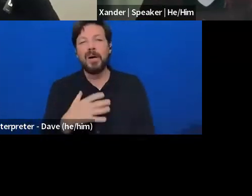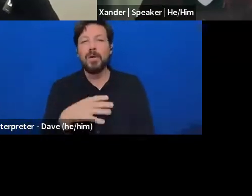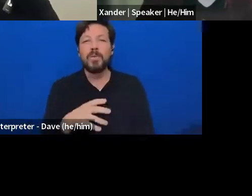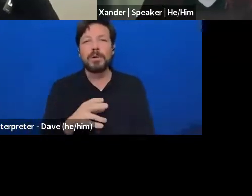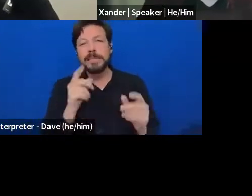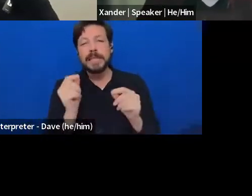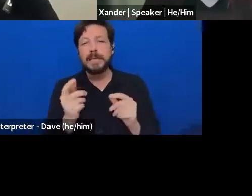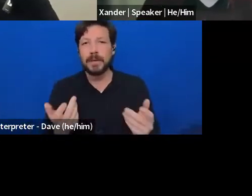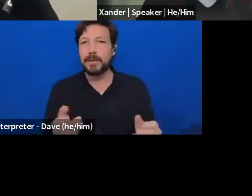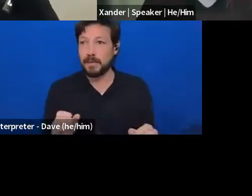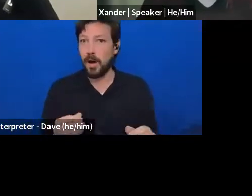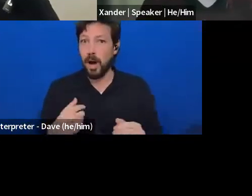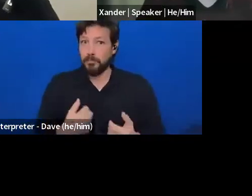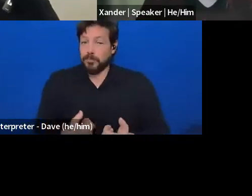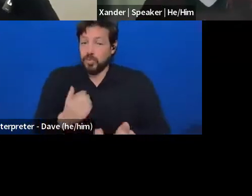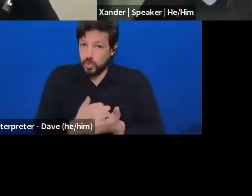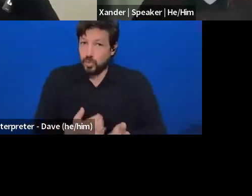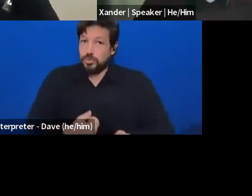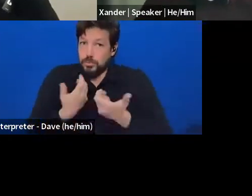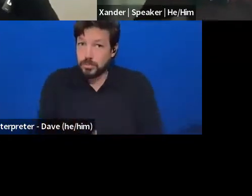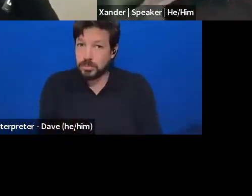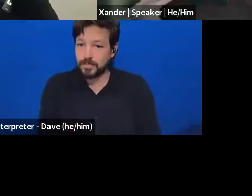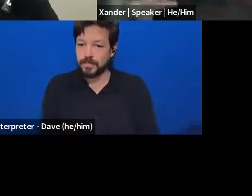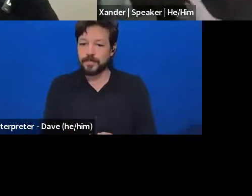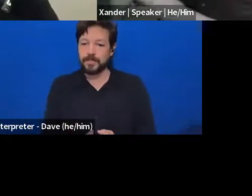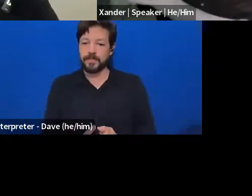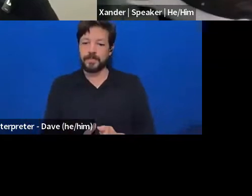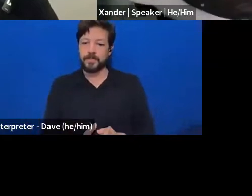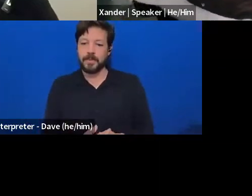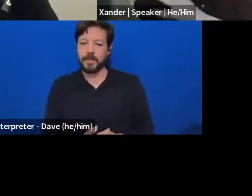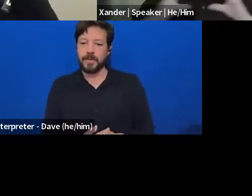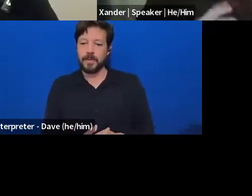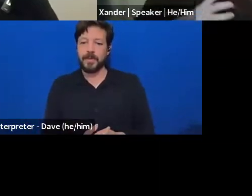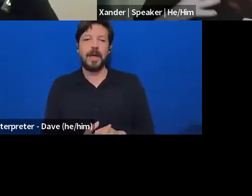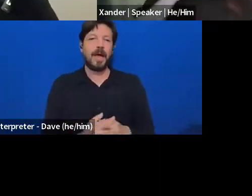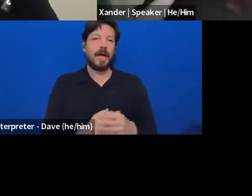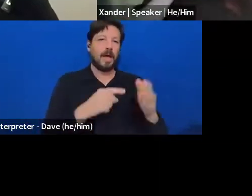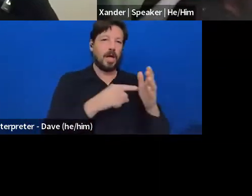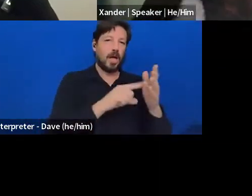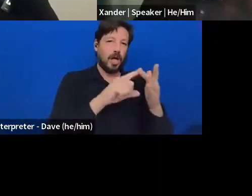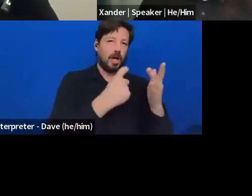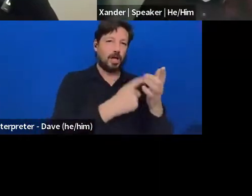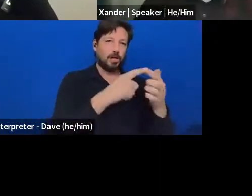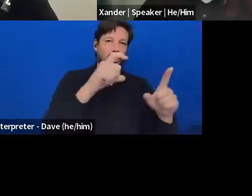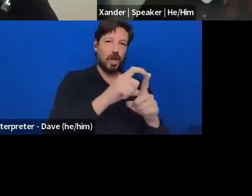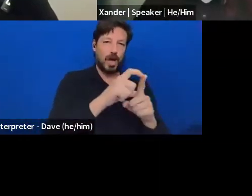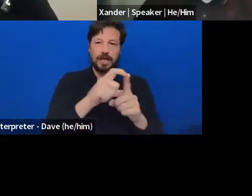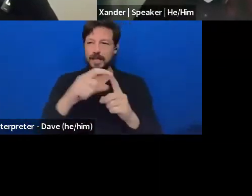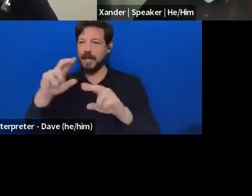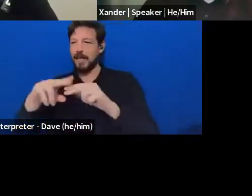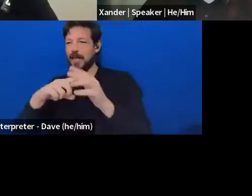But that's because most people think fatigue is like the more severe version of tired, which in my opinion, they're kind